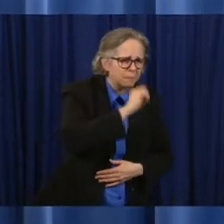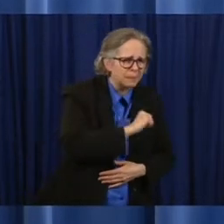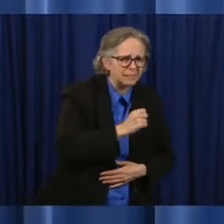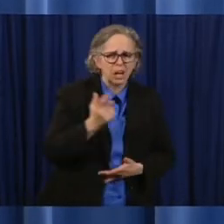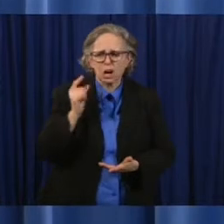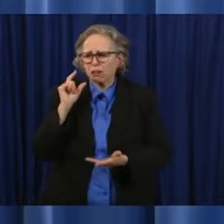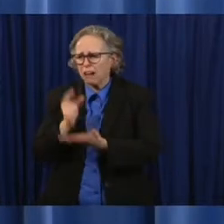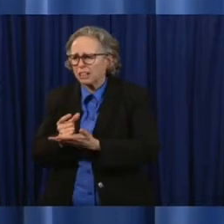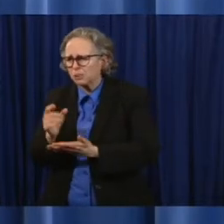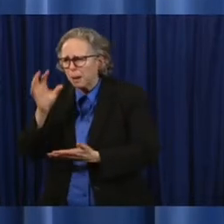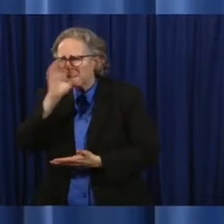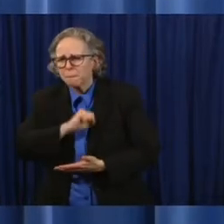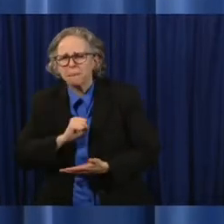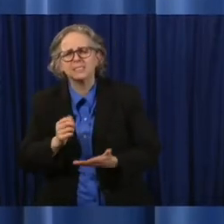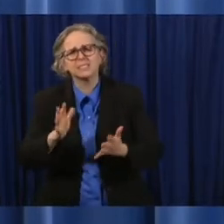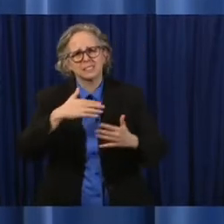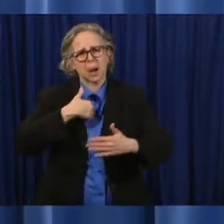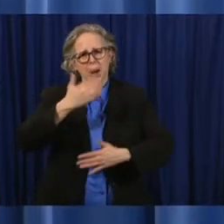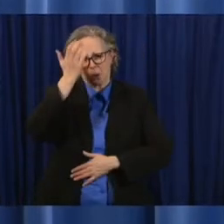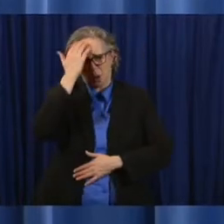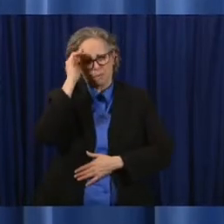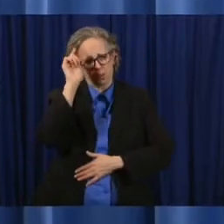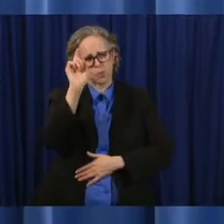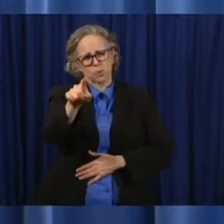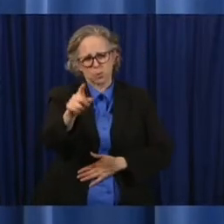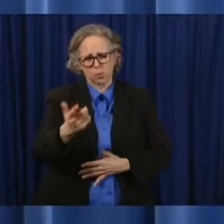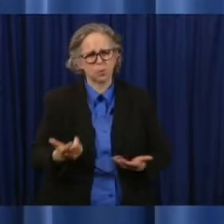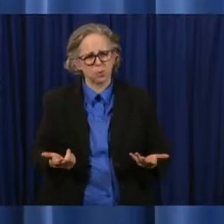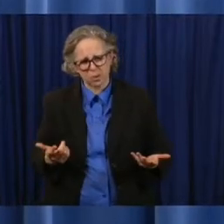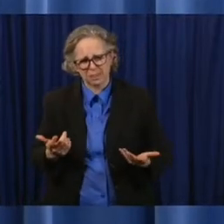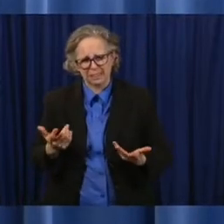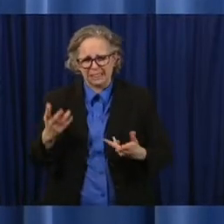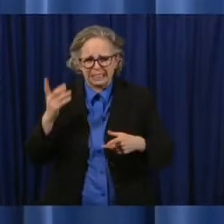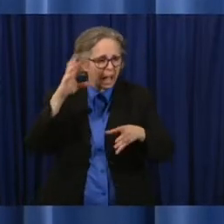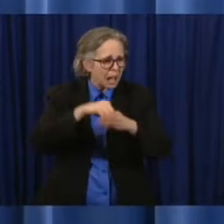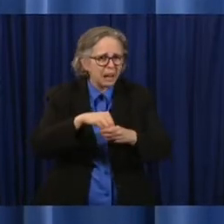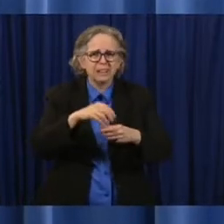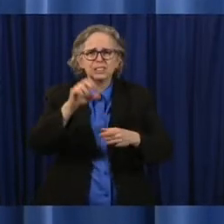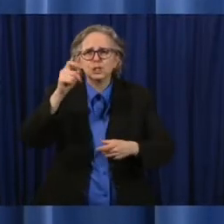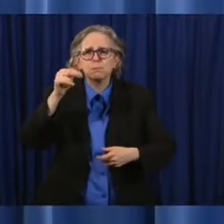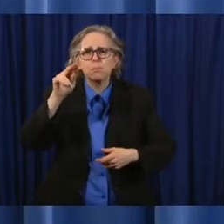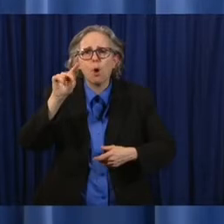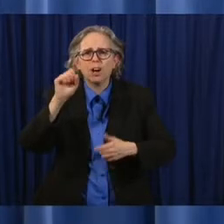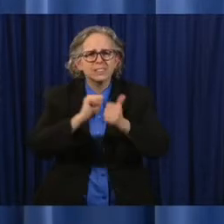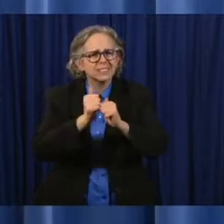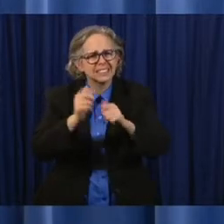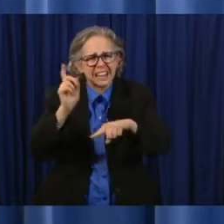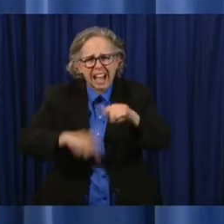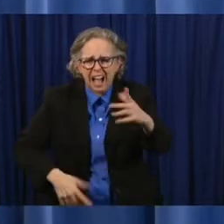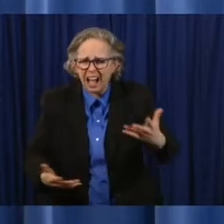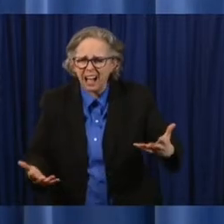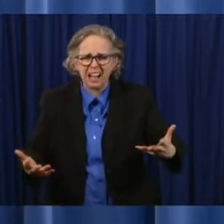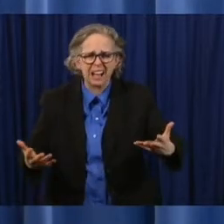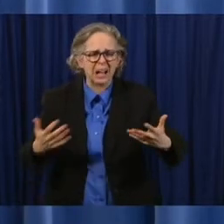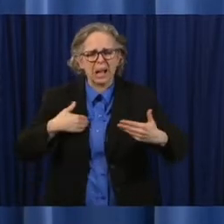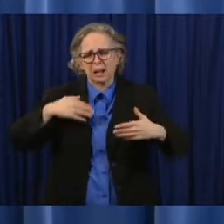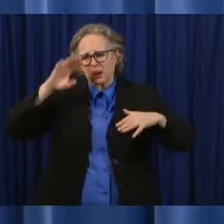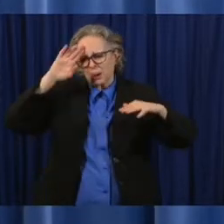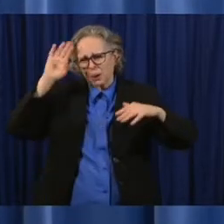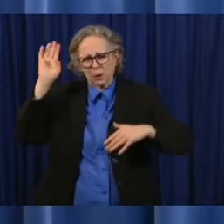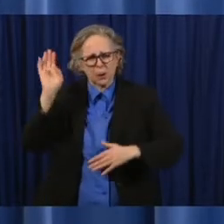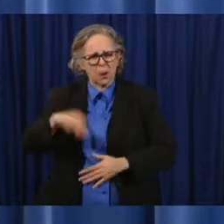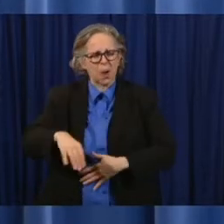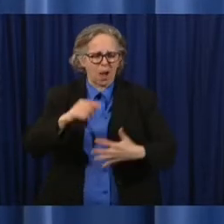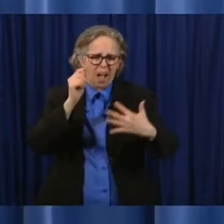you know, not being able to participate in spring sports. You know, all these things are just very,